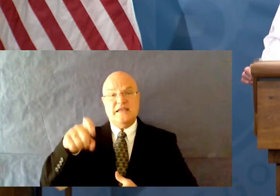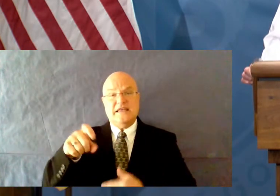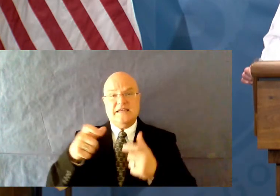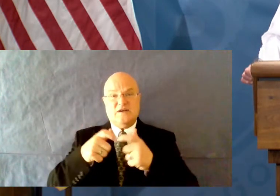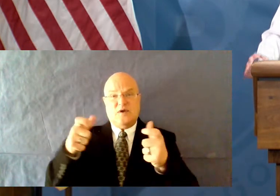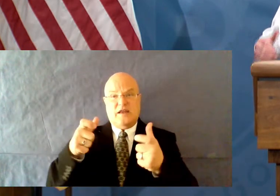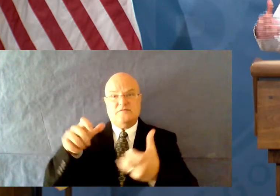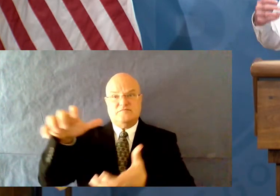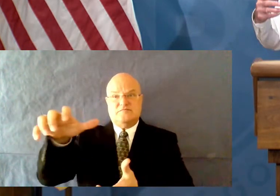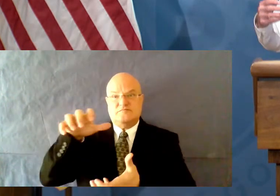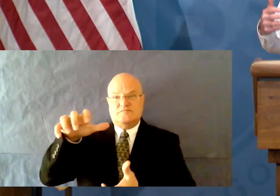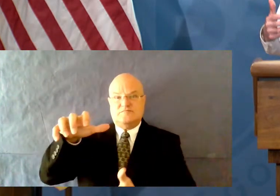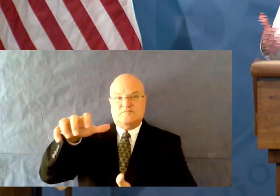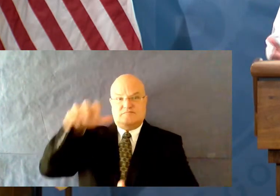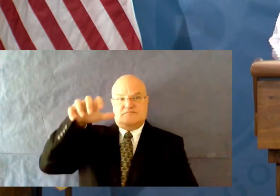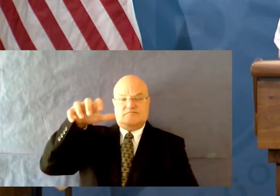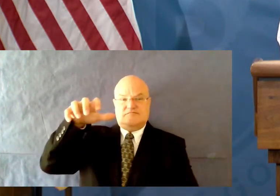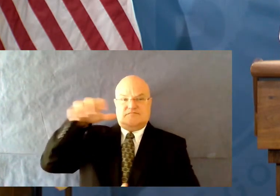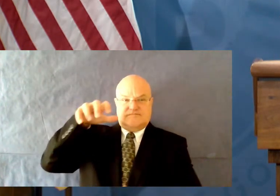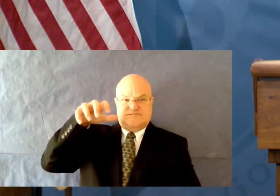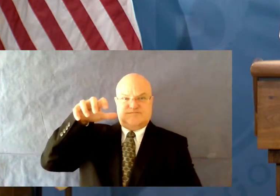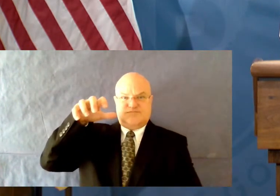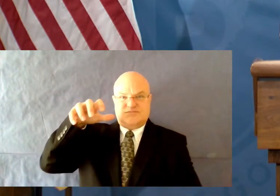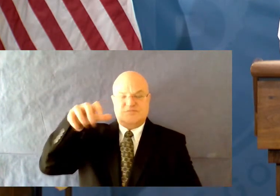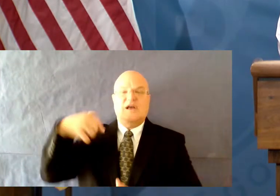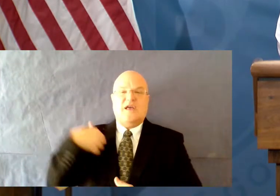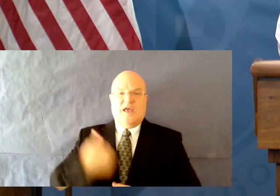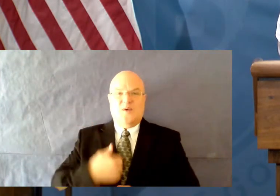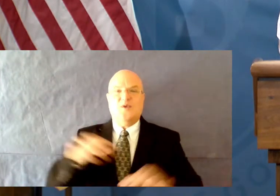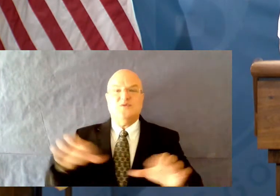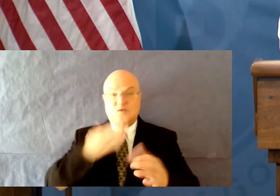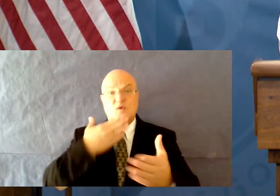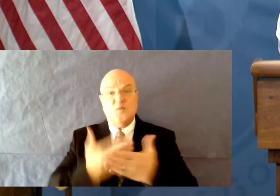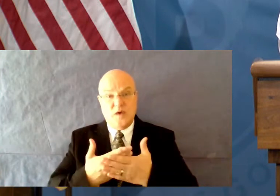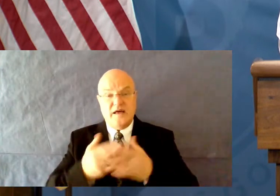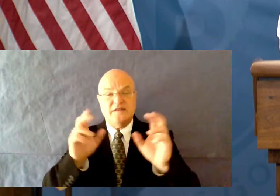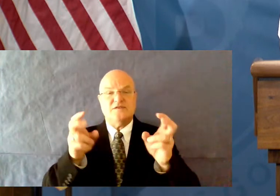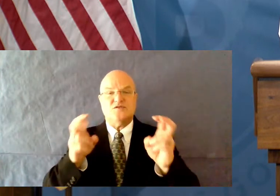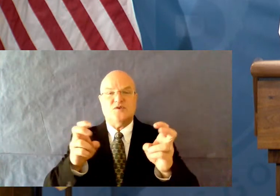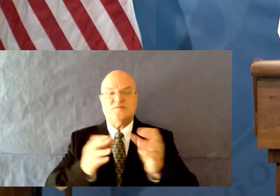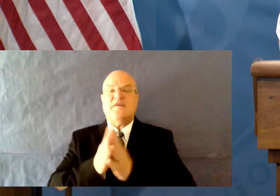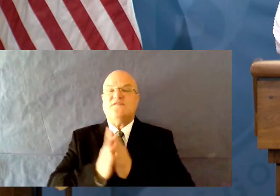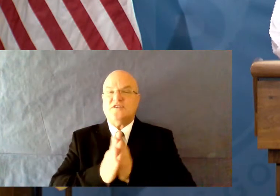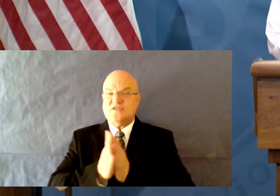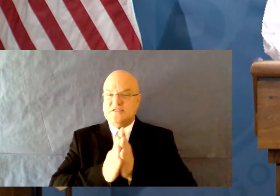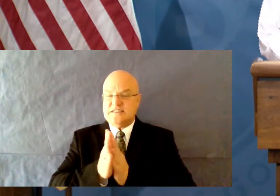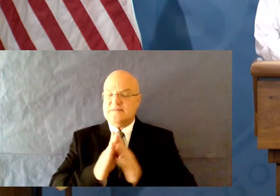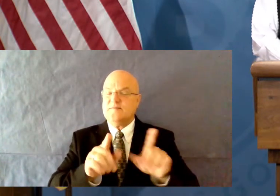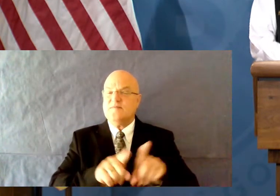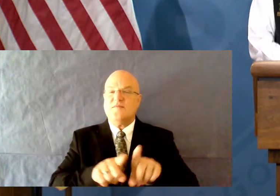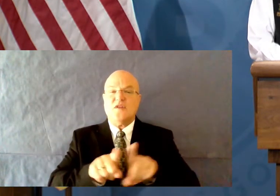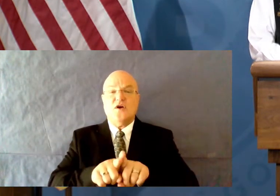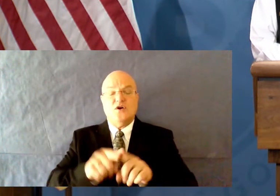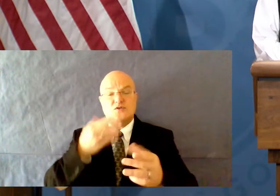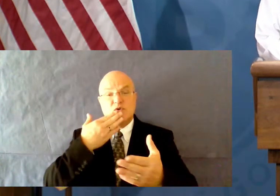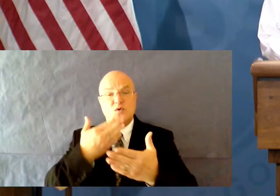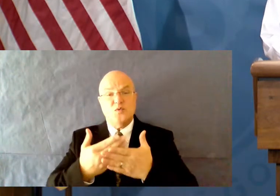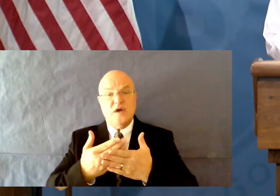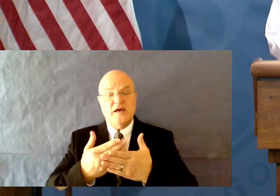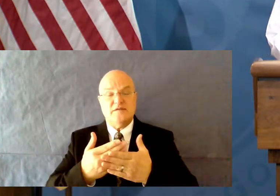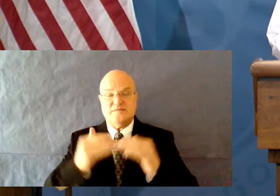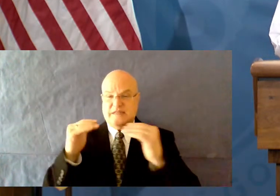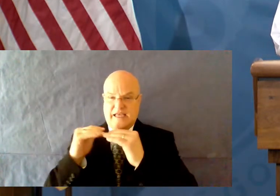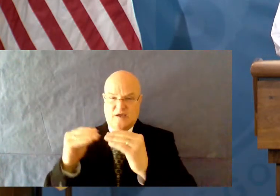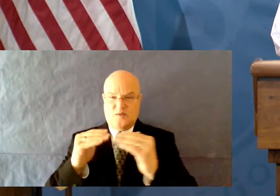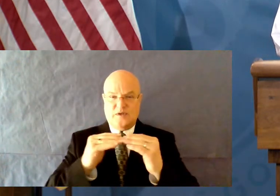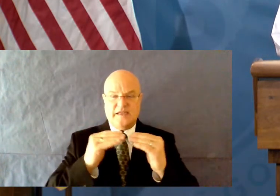supply. And we're going to do it well in terms of efficiency. We're also going to do it well in terms of equity,